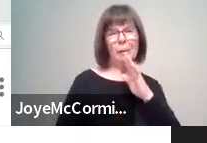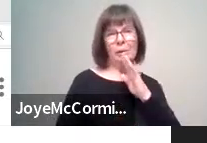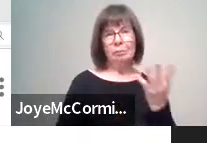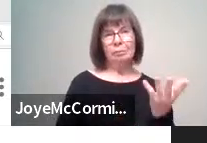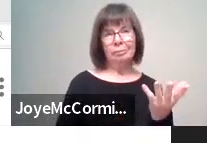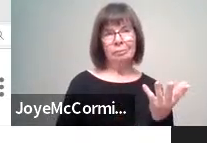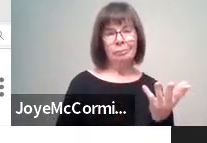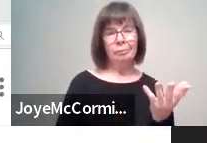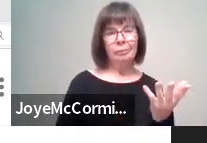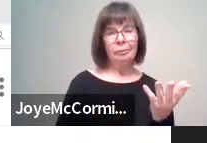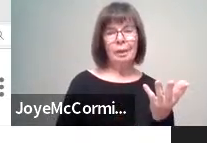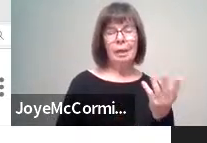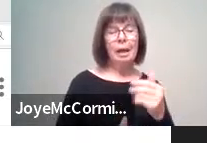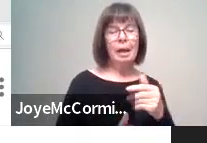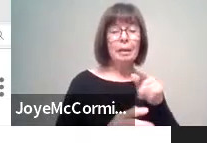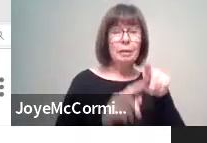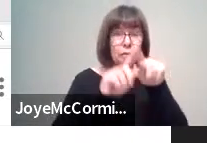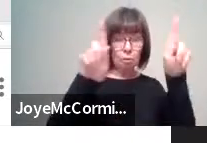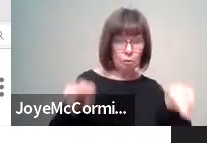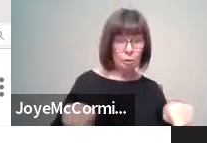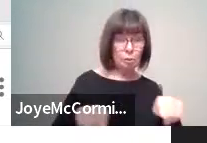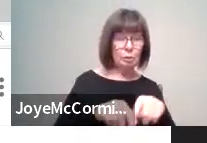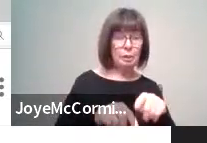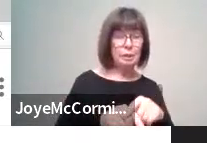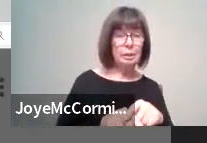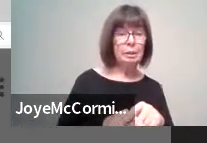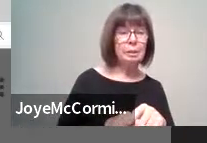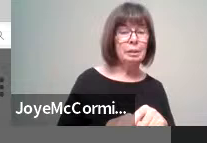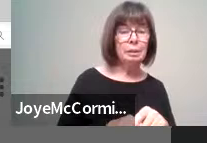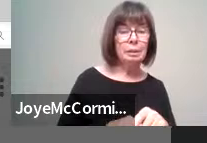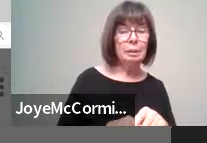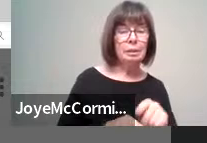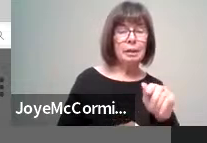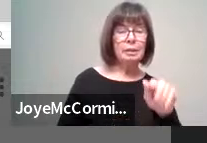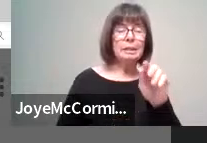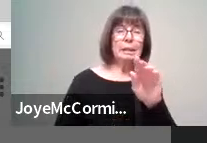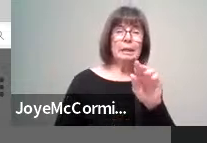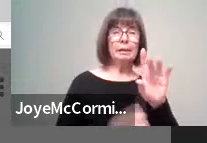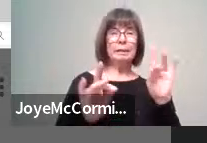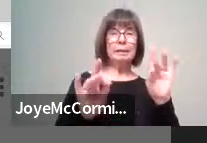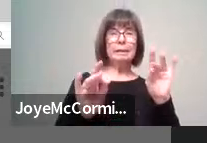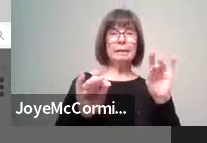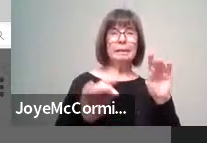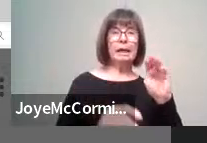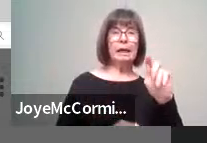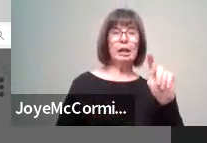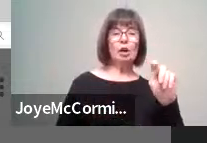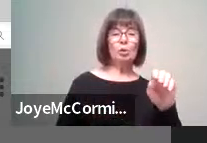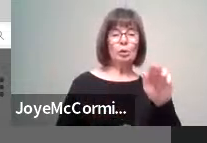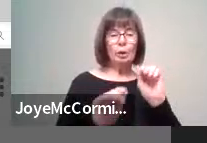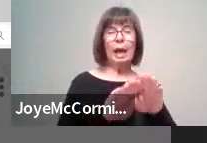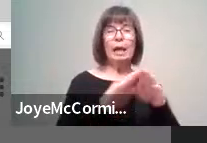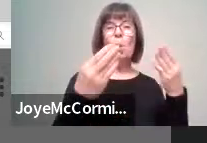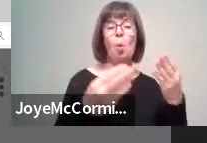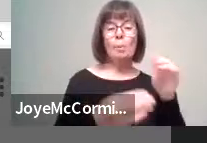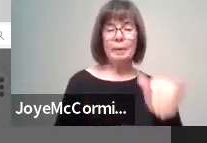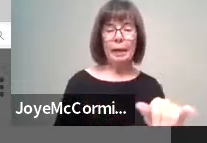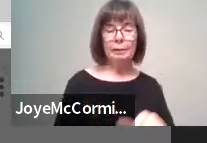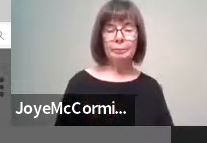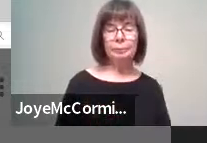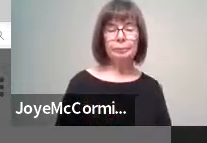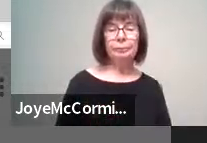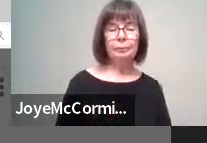look at the screen over right underneath the big arrow, there's this sticky note button. You can open up a sticky note